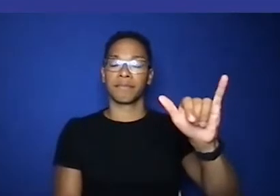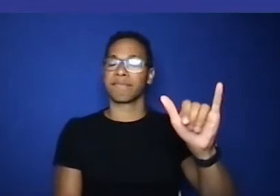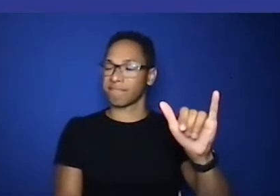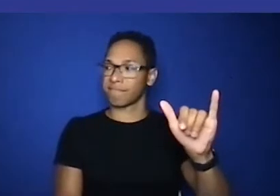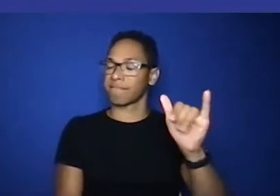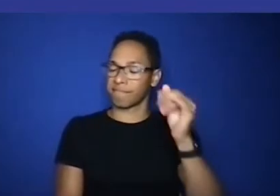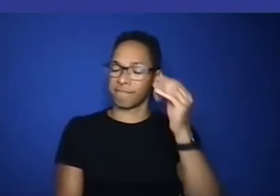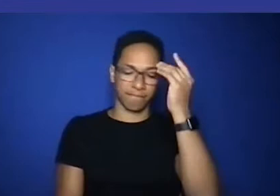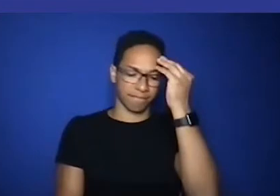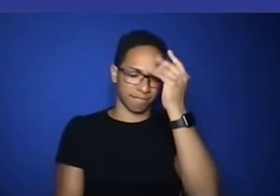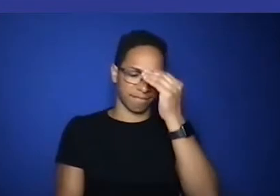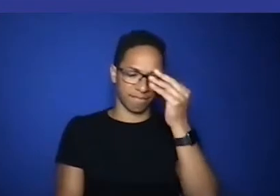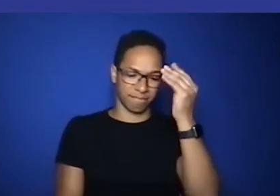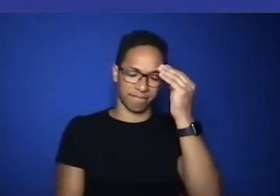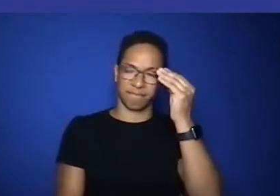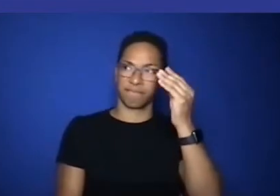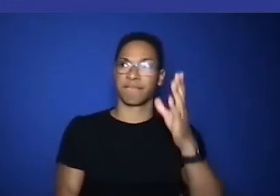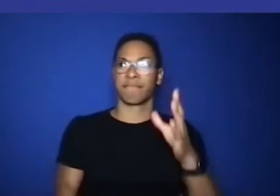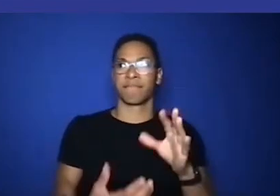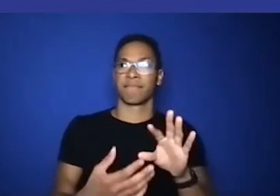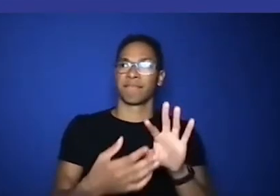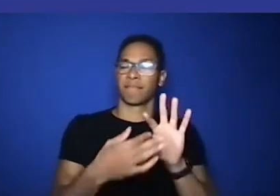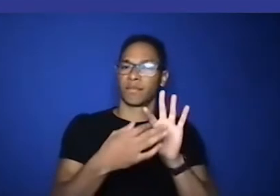relations, of relationship,